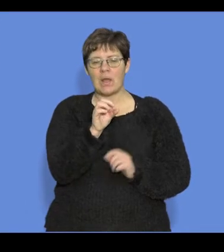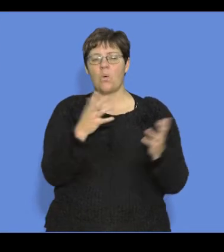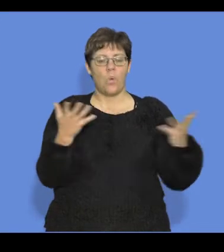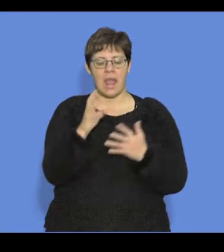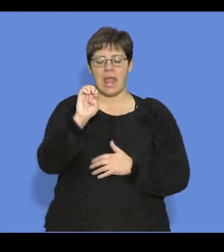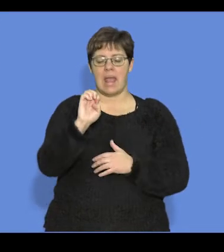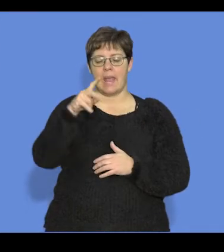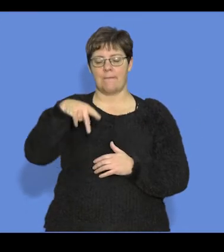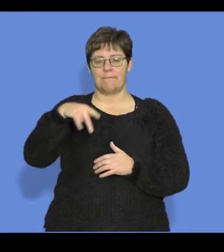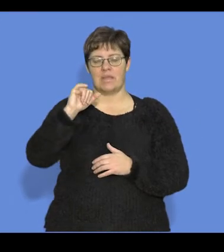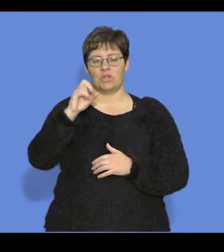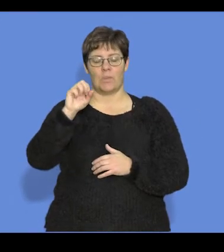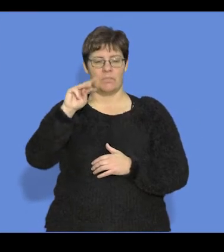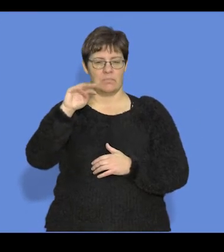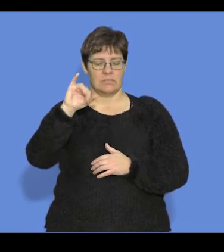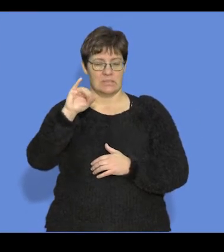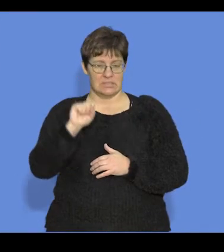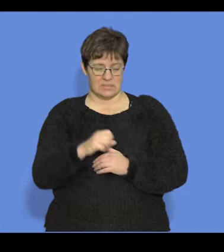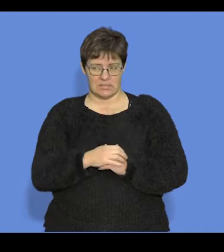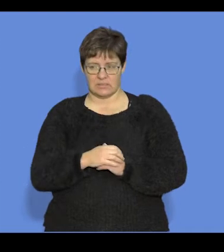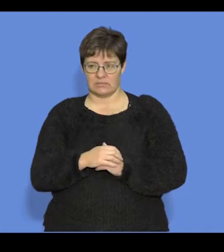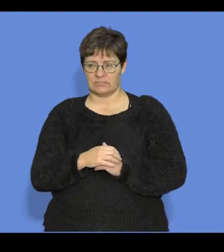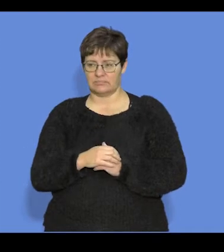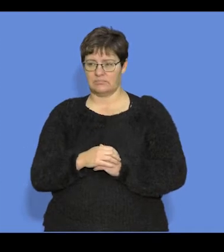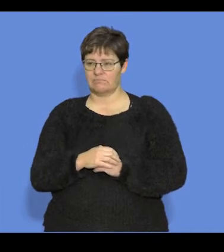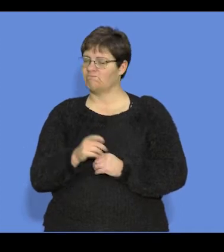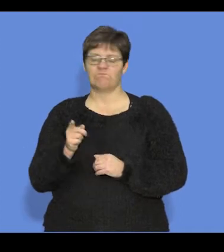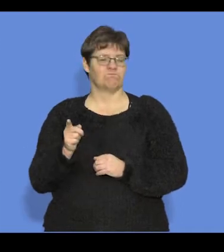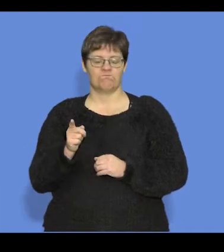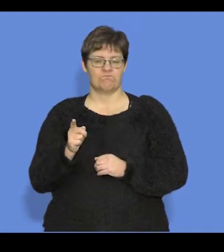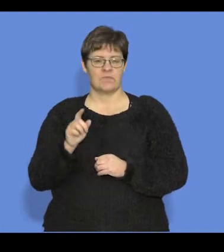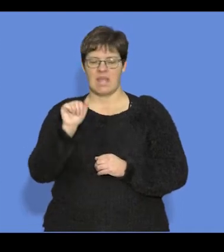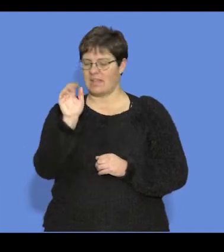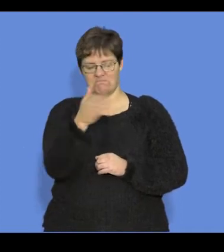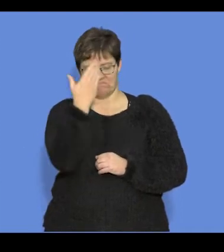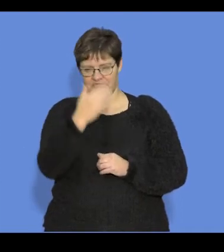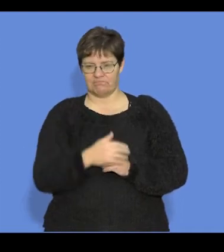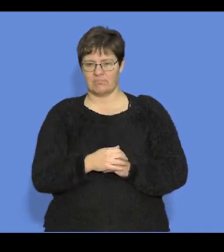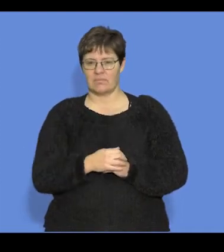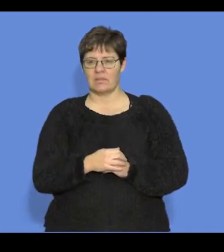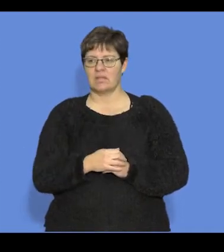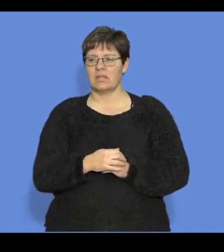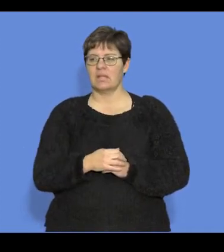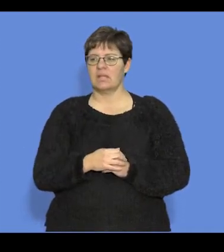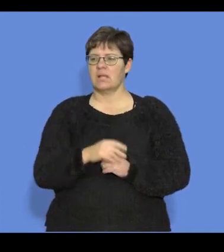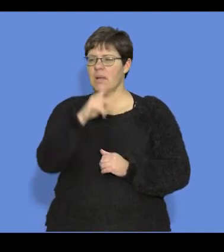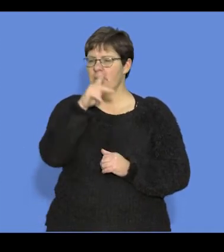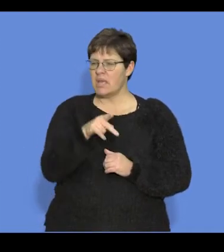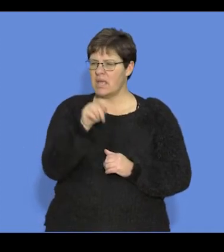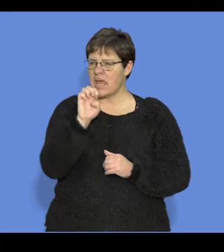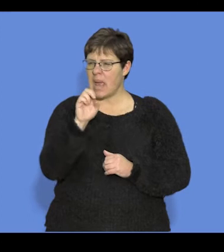the epidermis. So we can tell straight away, okay, it's not A. P, is P